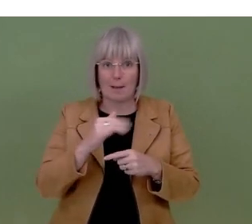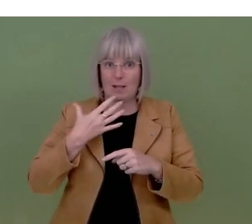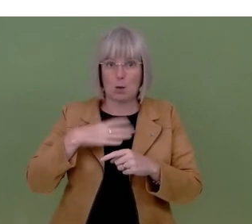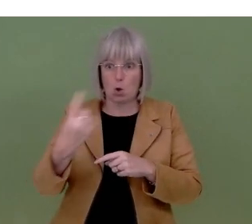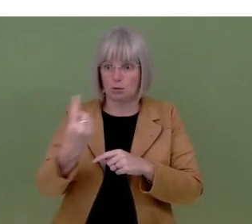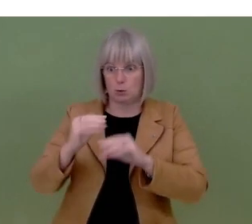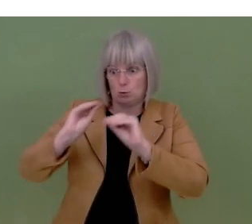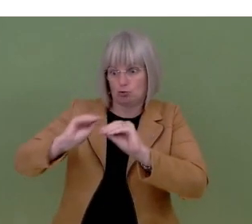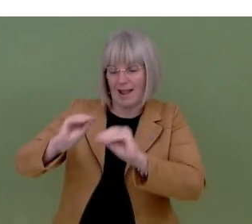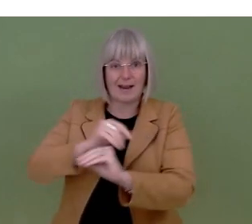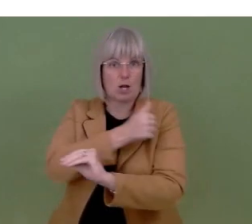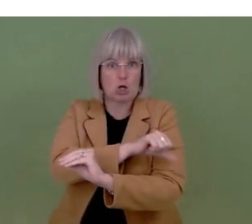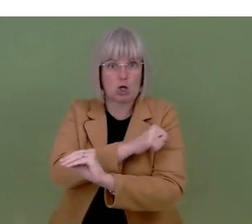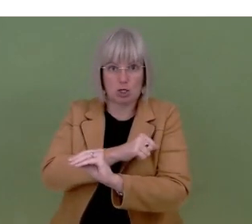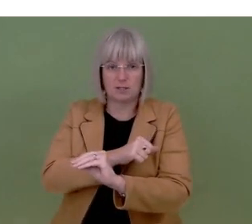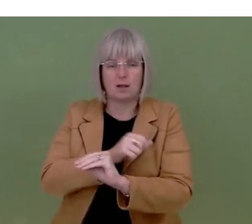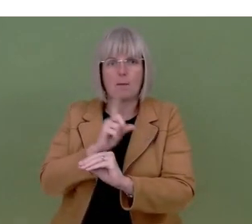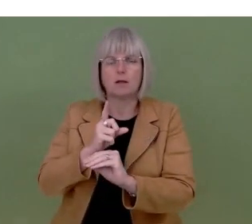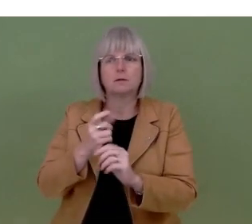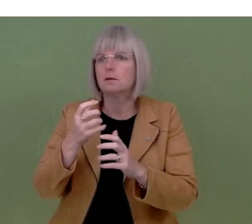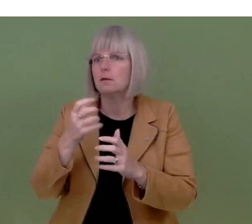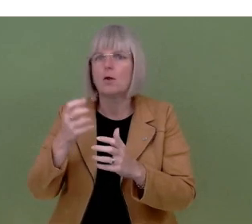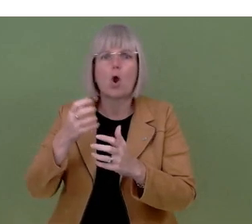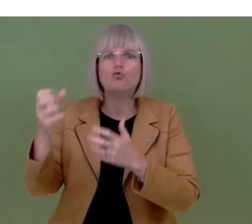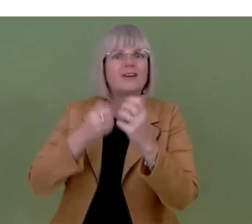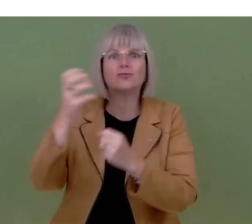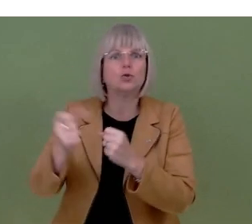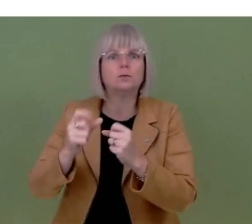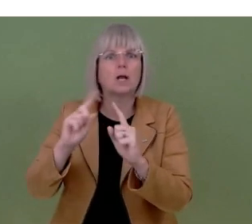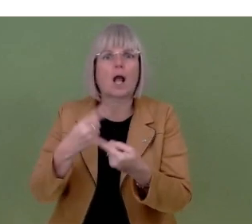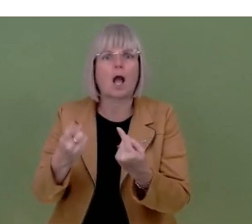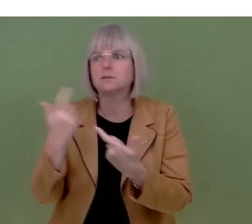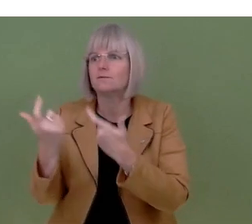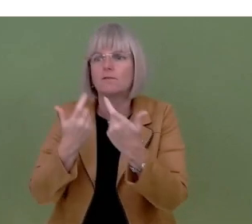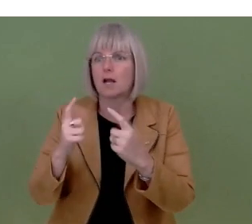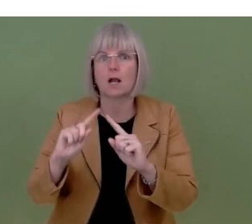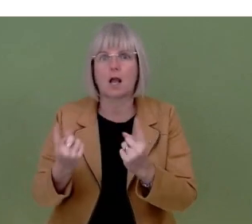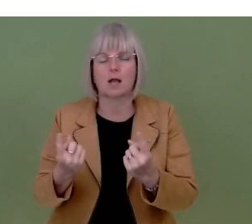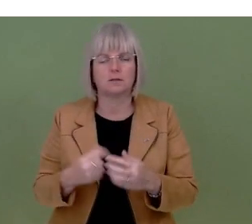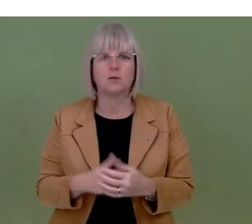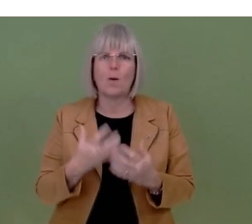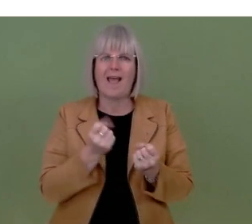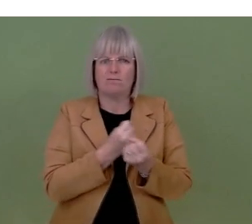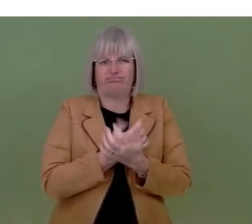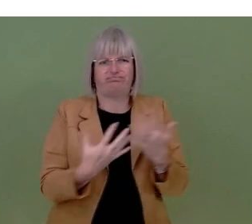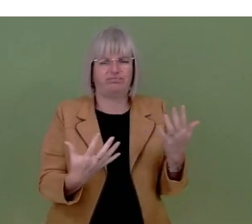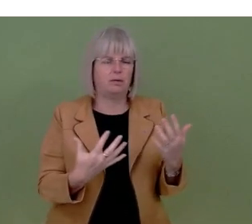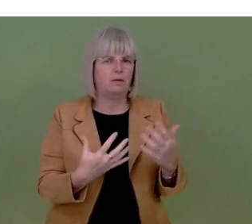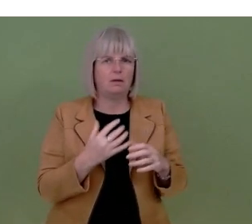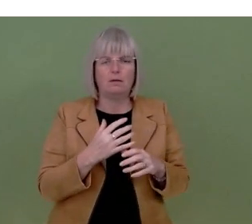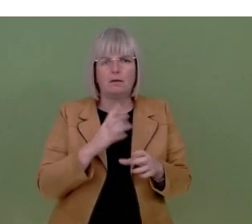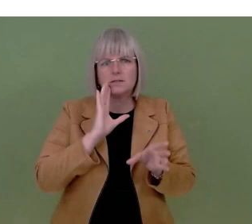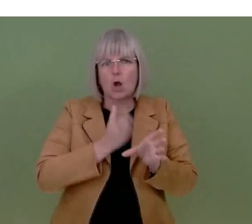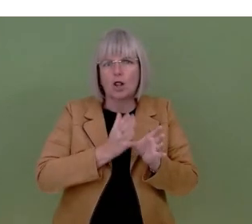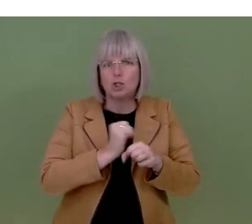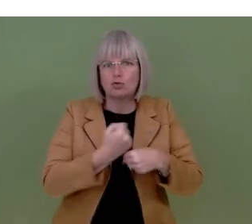not be able to recruit someone to be able to do that. So to have these thousands of psychology graduates finishing their undergrad every year and wanting to get into